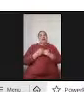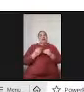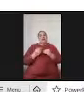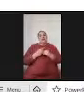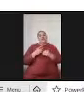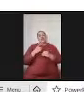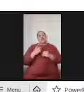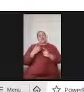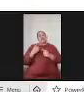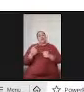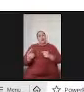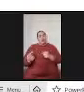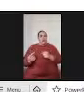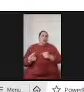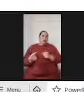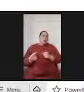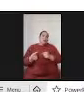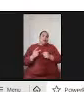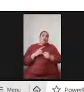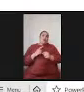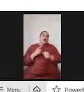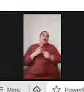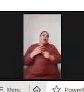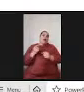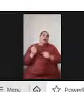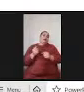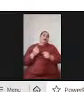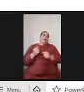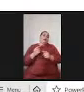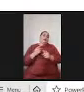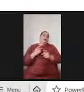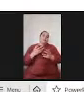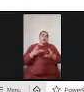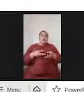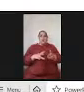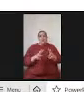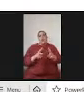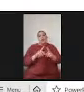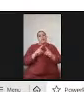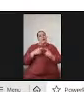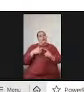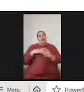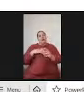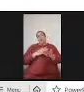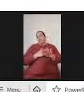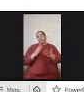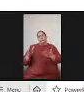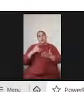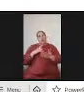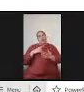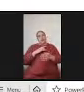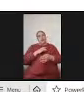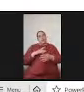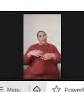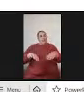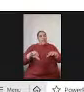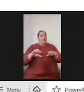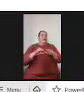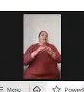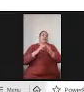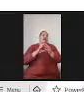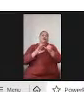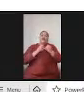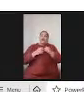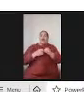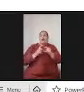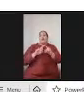do as a matter of course. So we didn't want to remove it because we were still actively pursuing it, and we're just